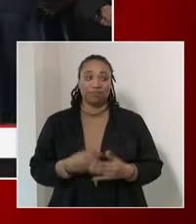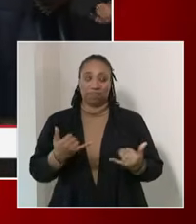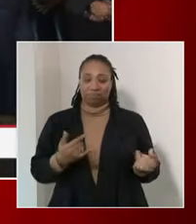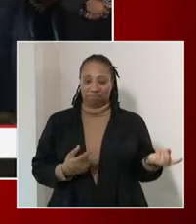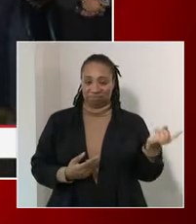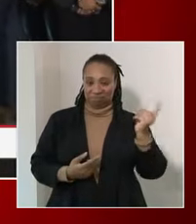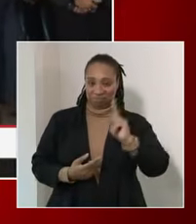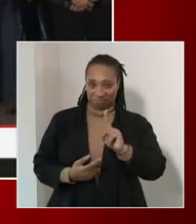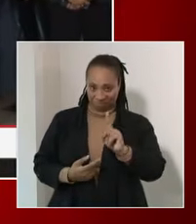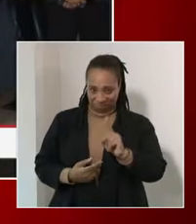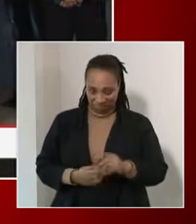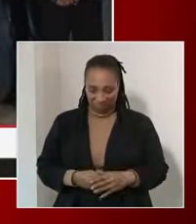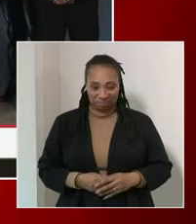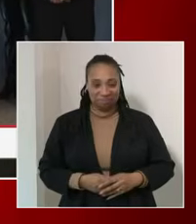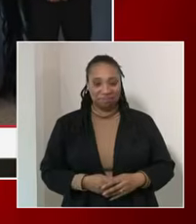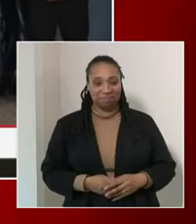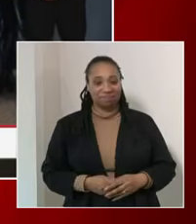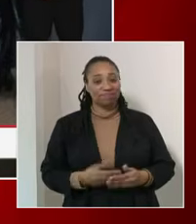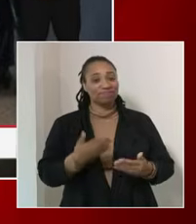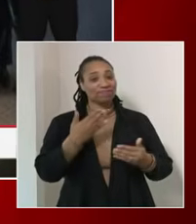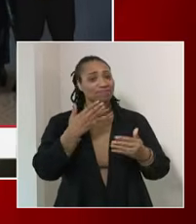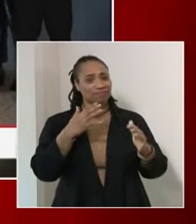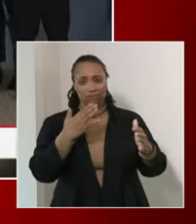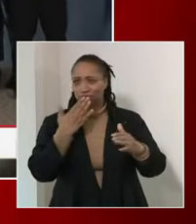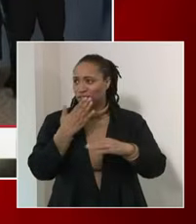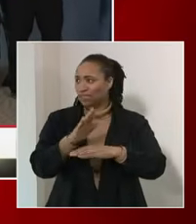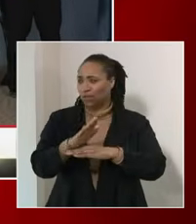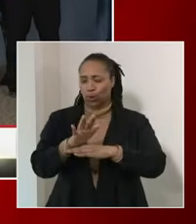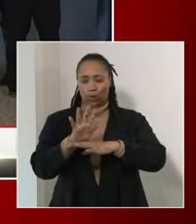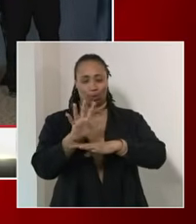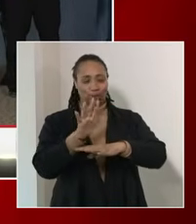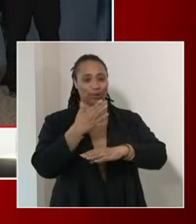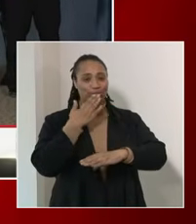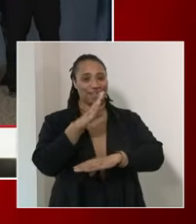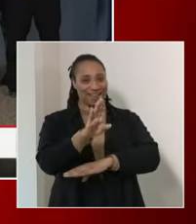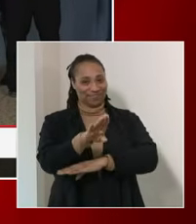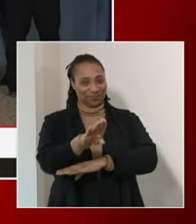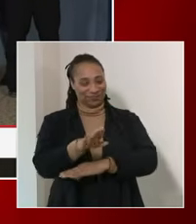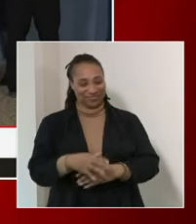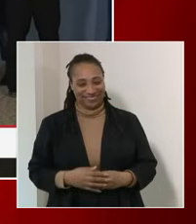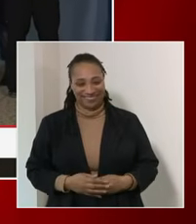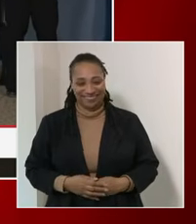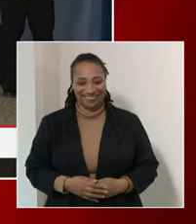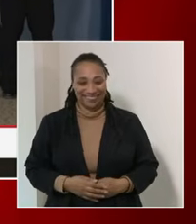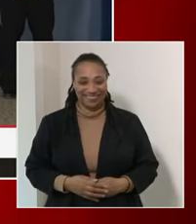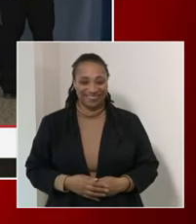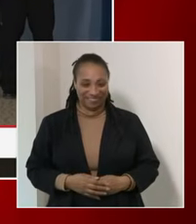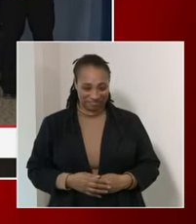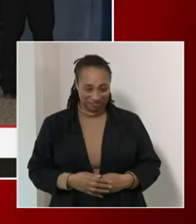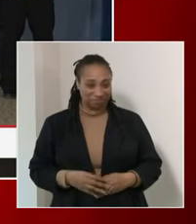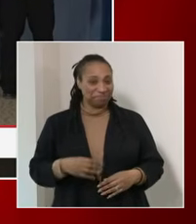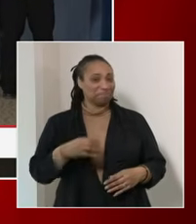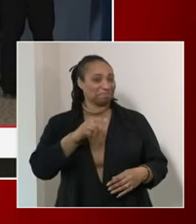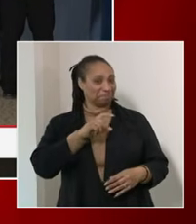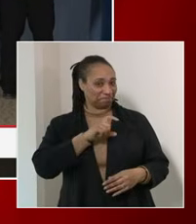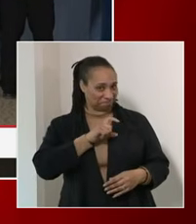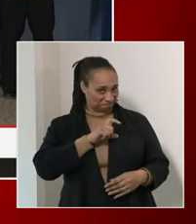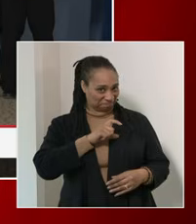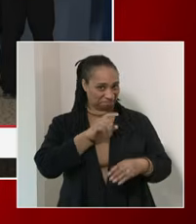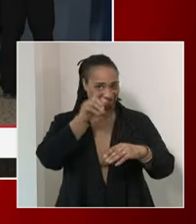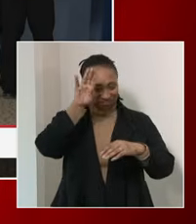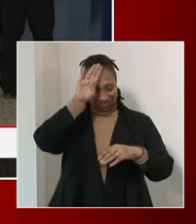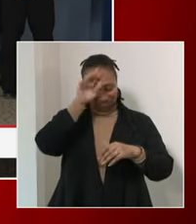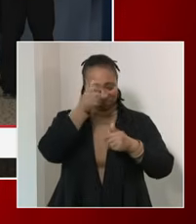So good evening or good afternoon, everybody. John Donnelly, Chief of DC Fire and EMS. We are responding to more calls with